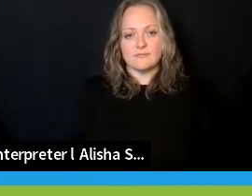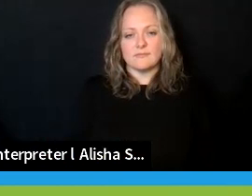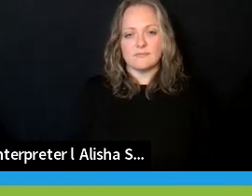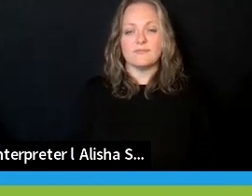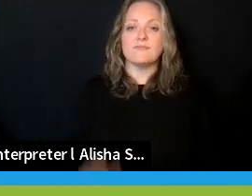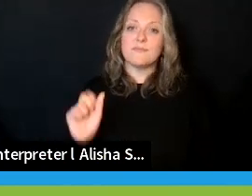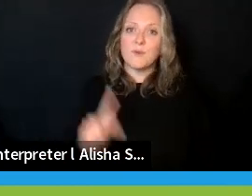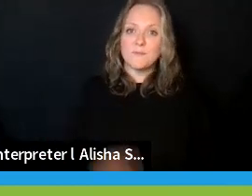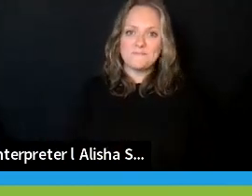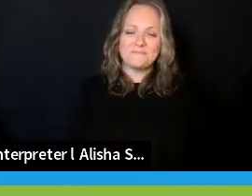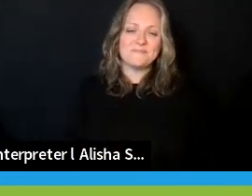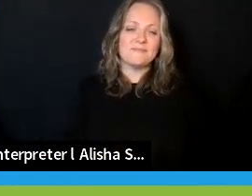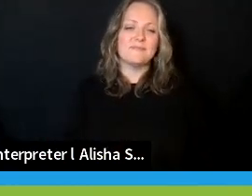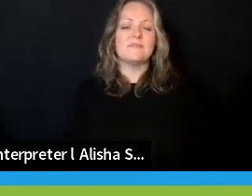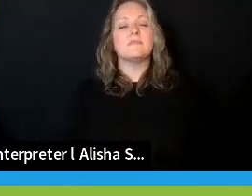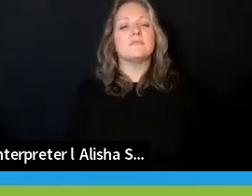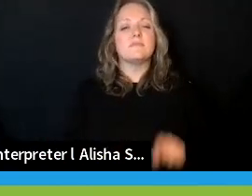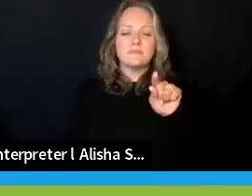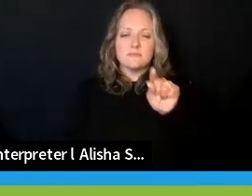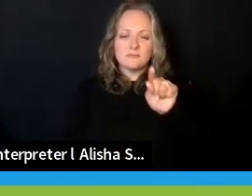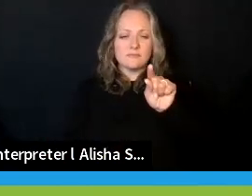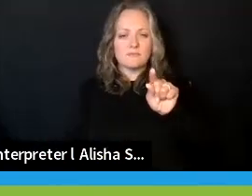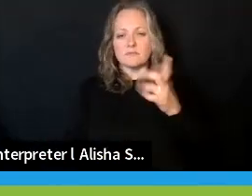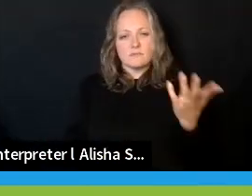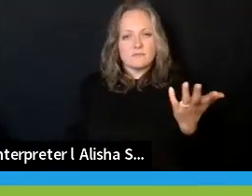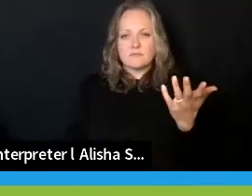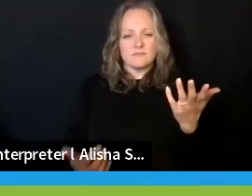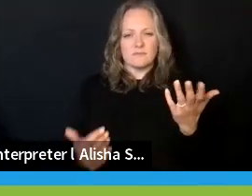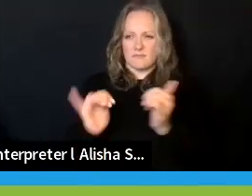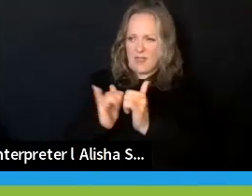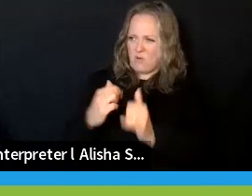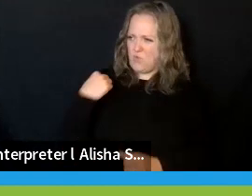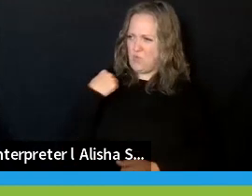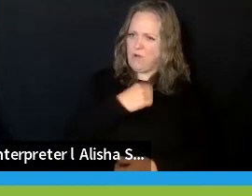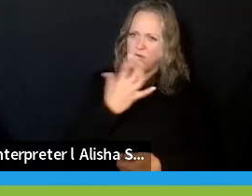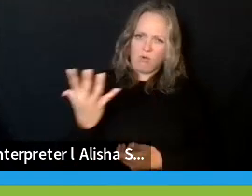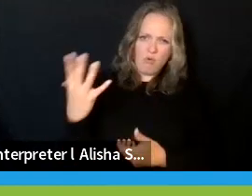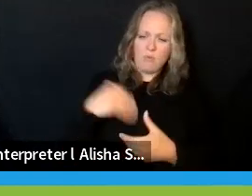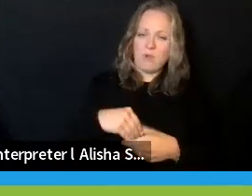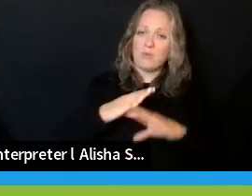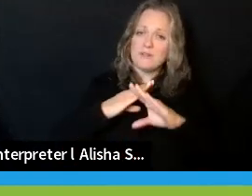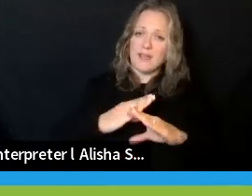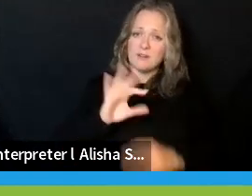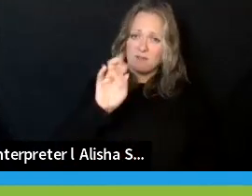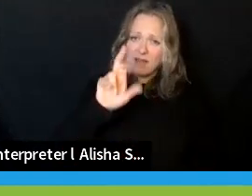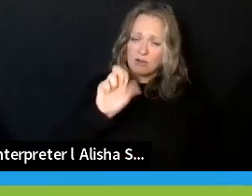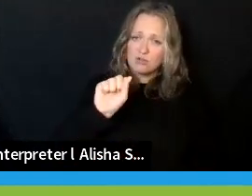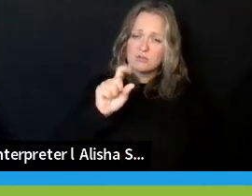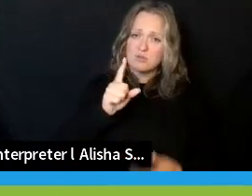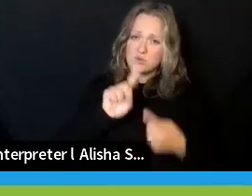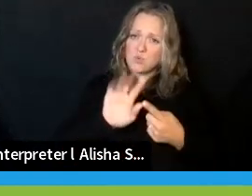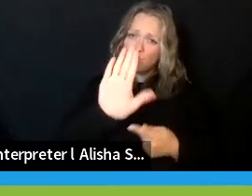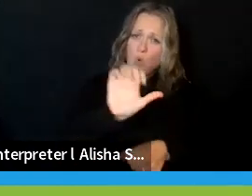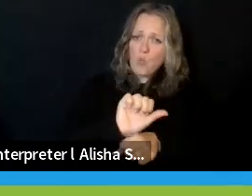Okay, so I want to talk here a little bit, how do we incorporate protective factors into the work that you guys are already doing with